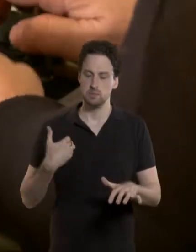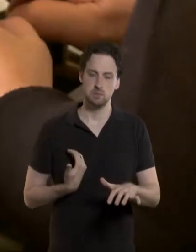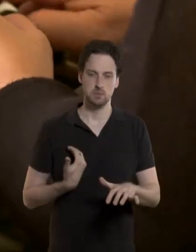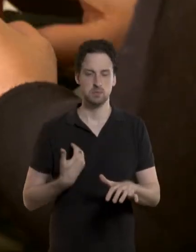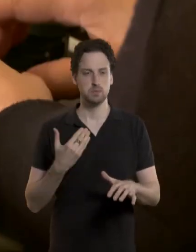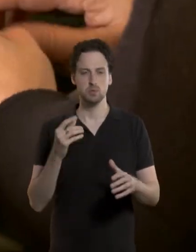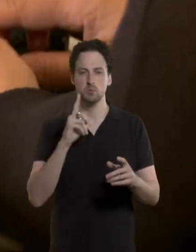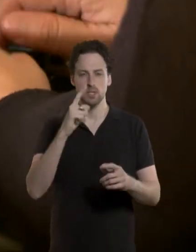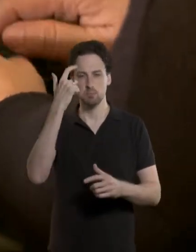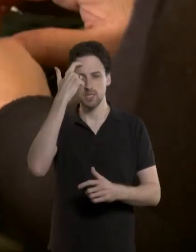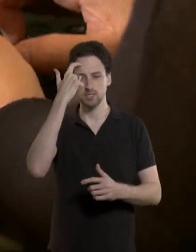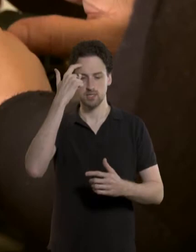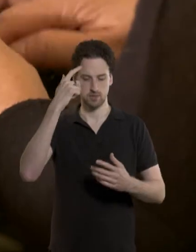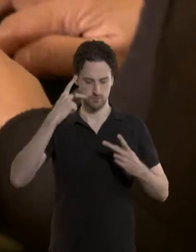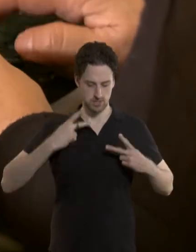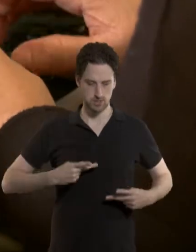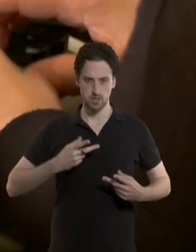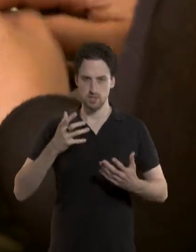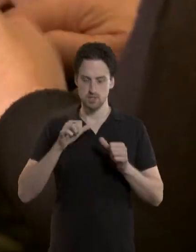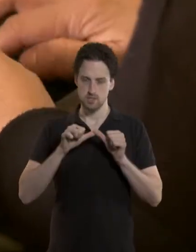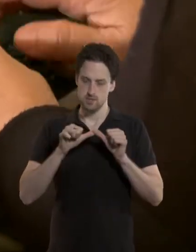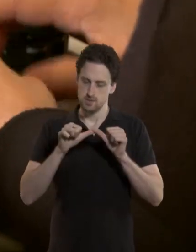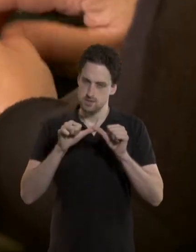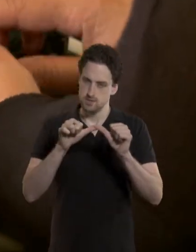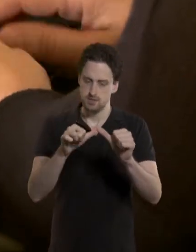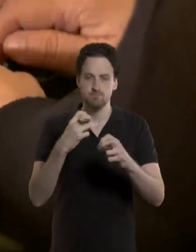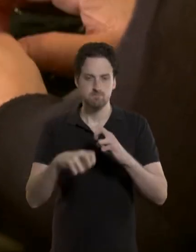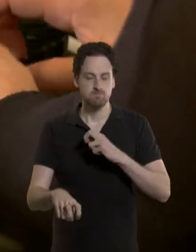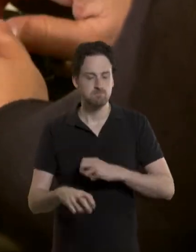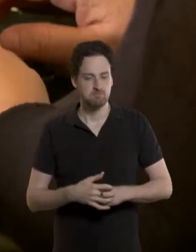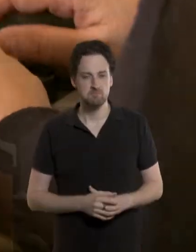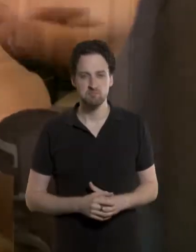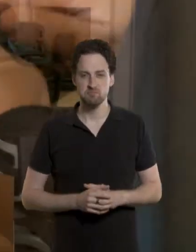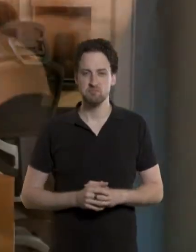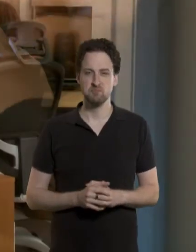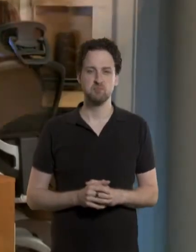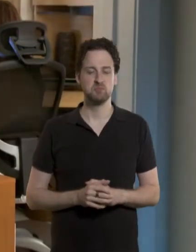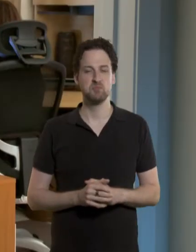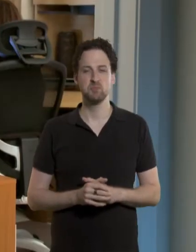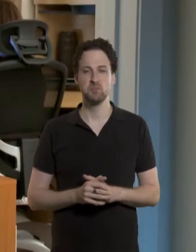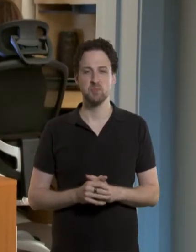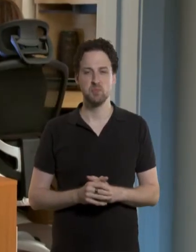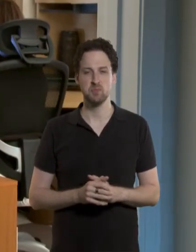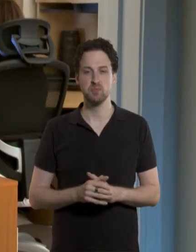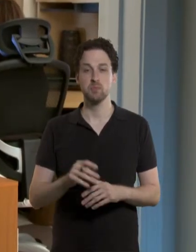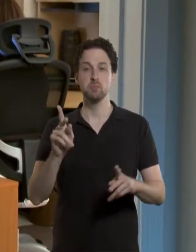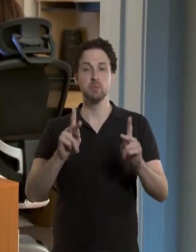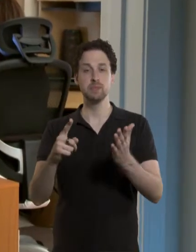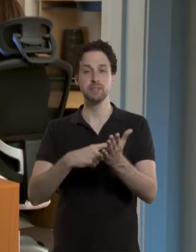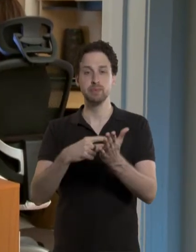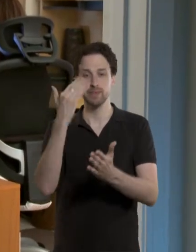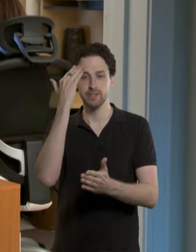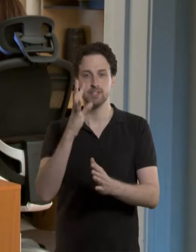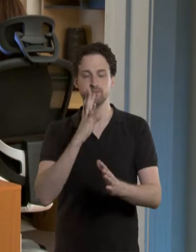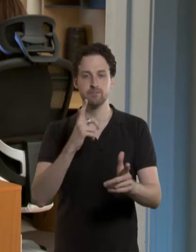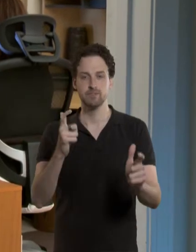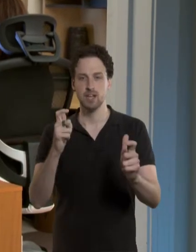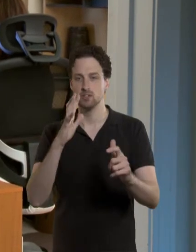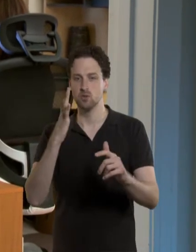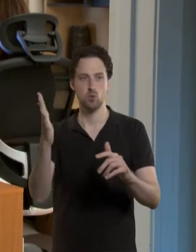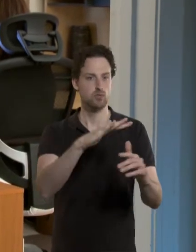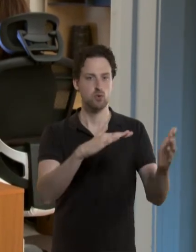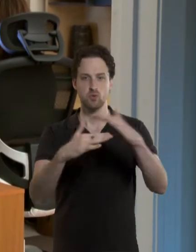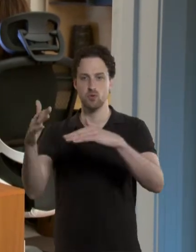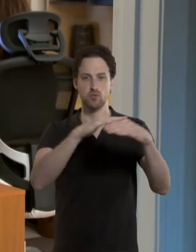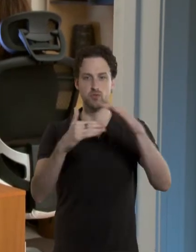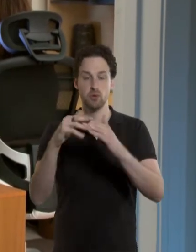It is a physical process as well as a mental process. People talking quickly and over top of each other is common on